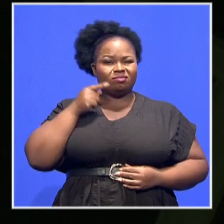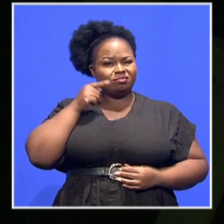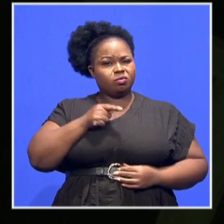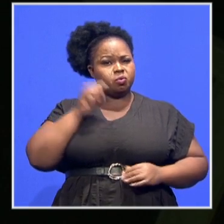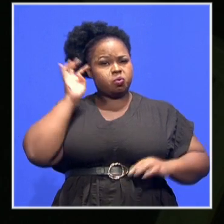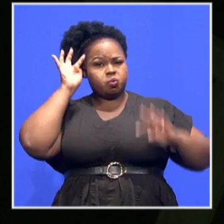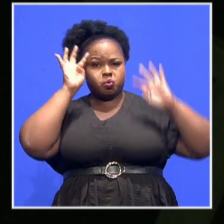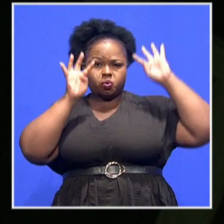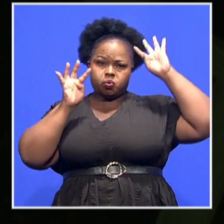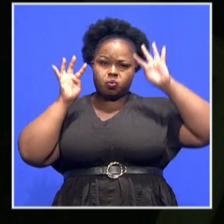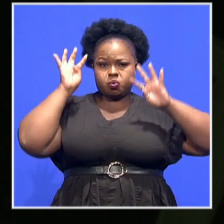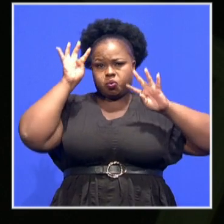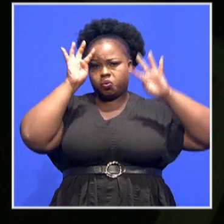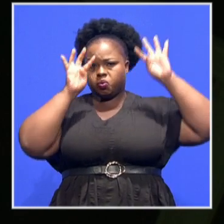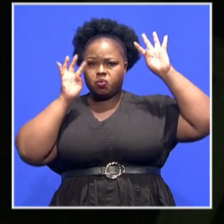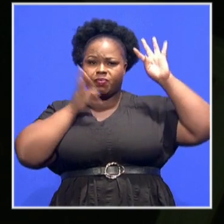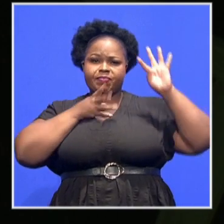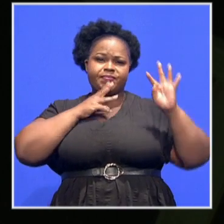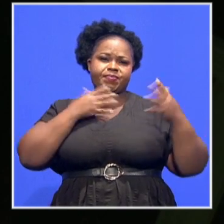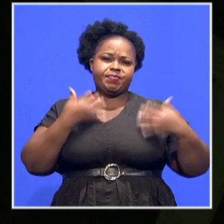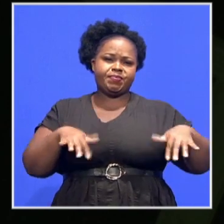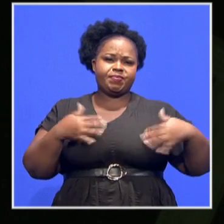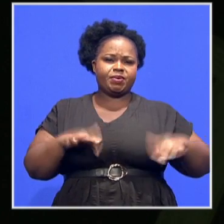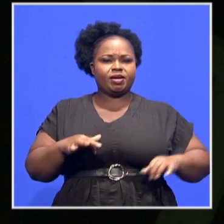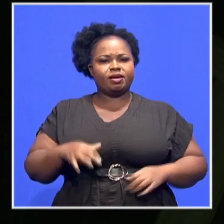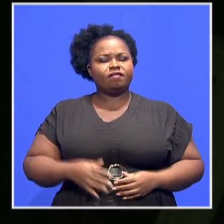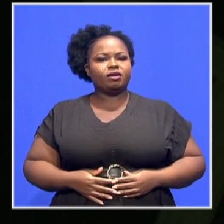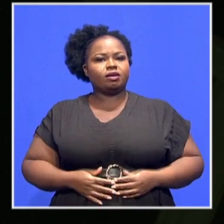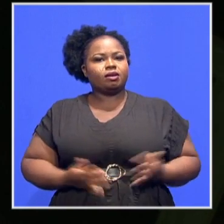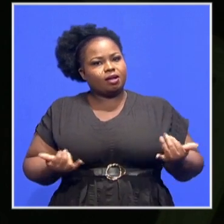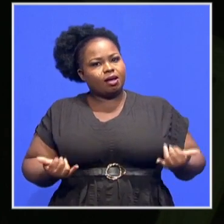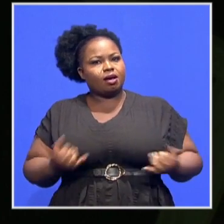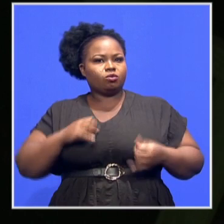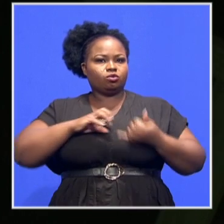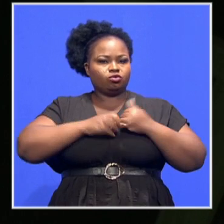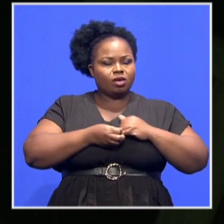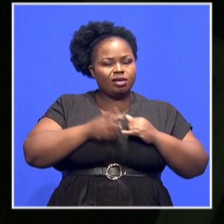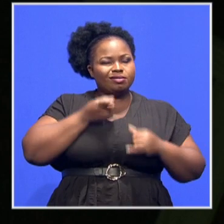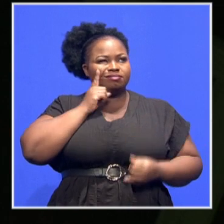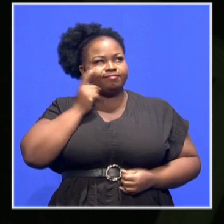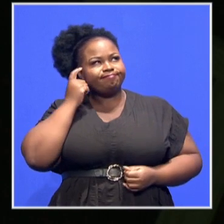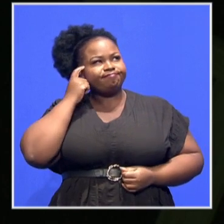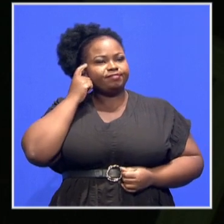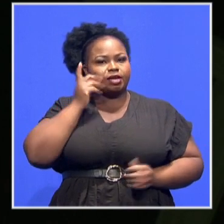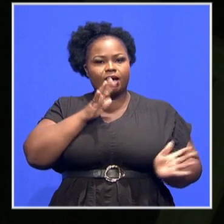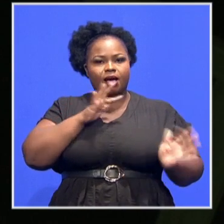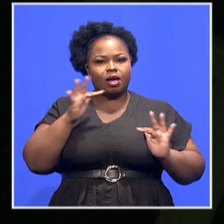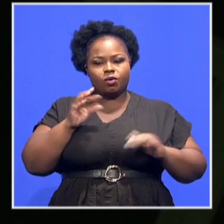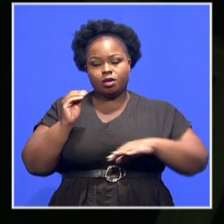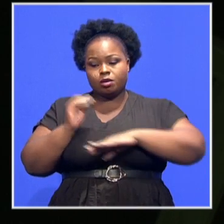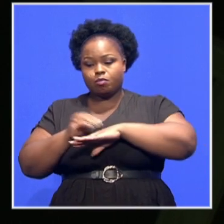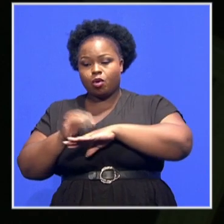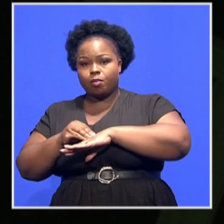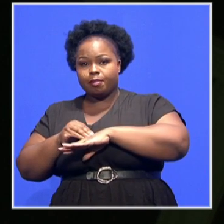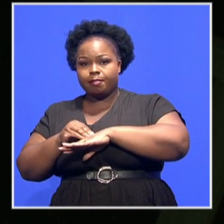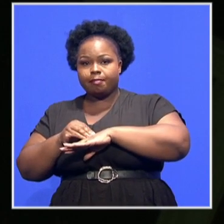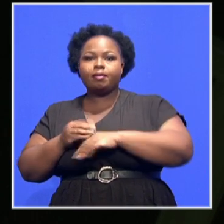creativity, of innovation, and of finding solutions to what may have been